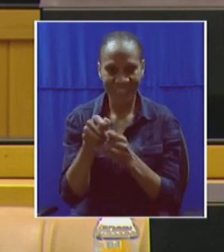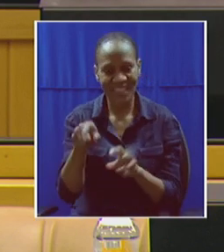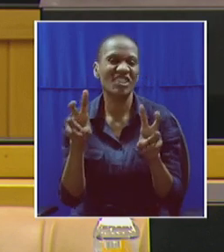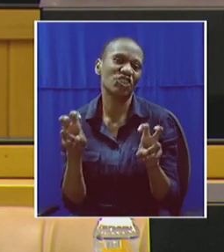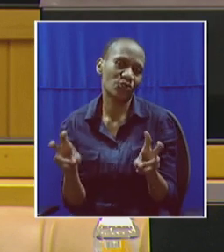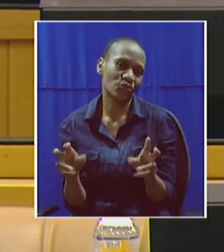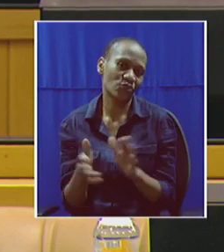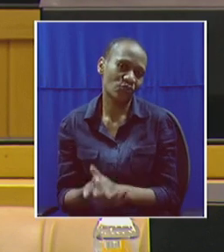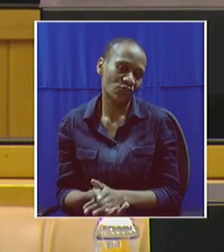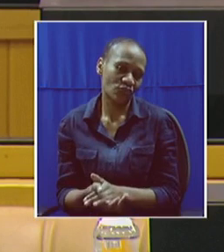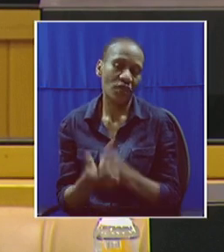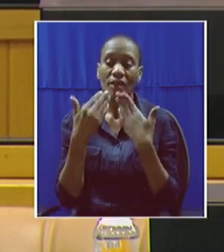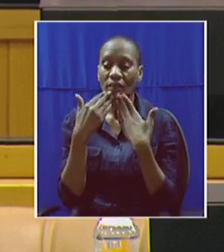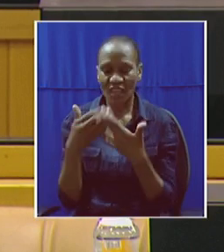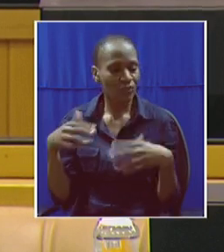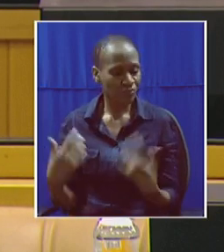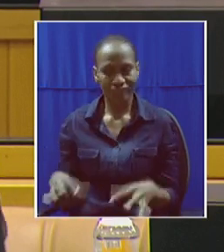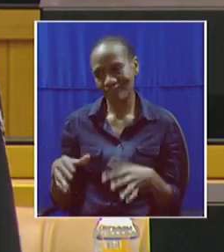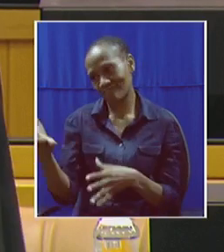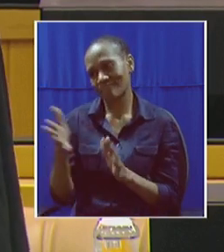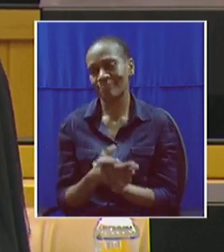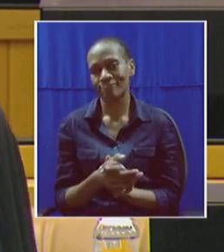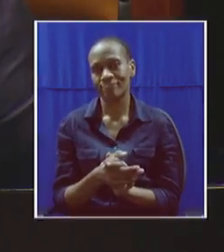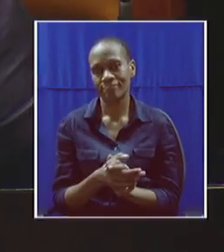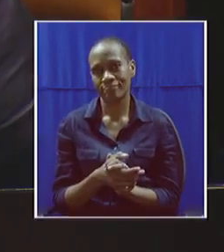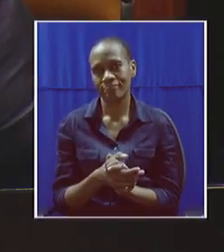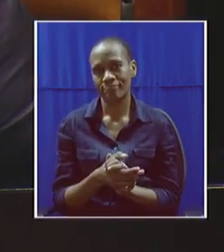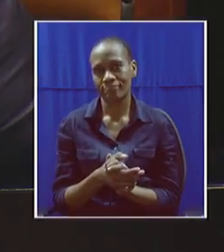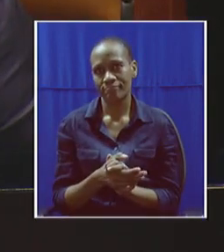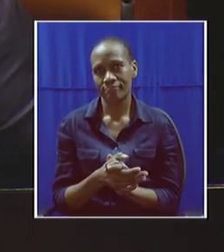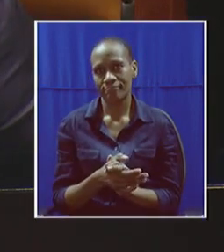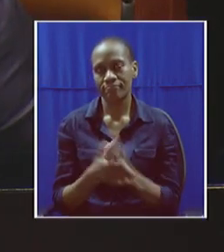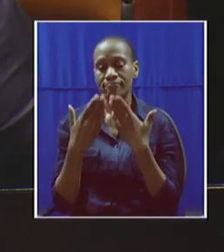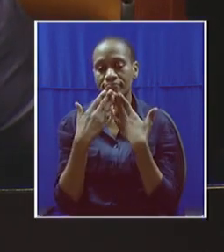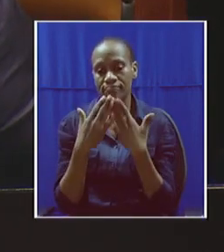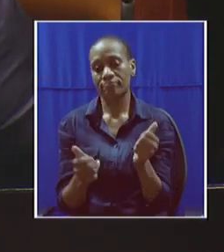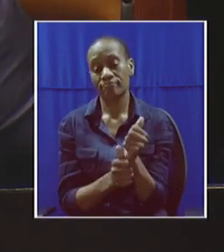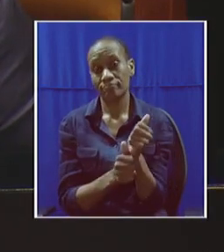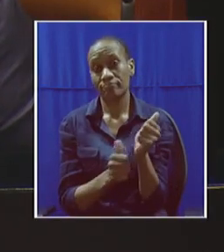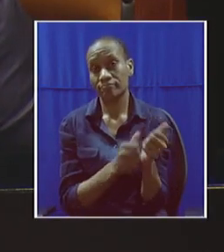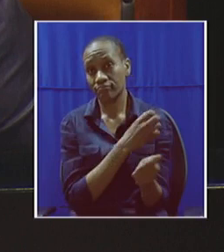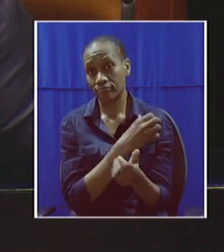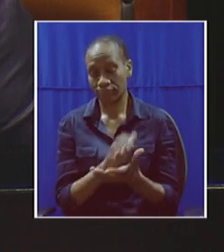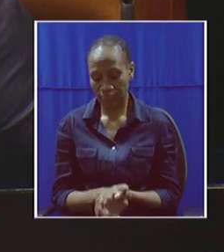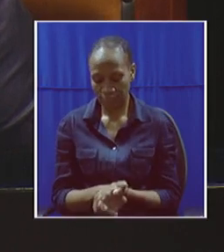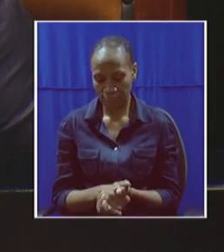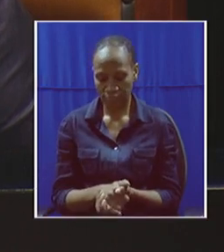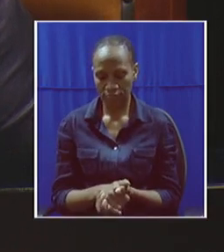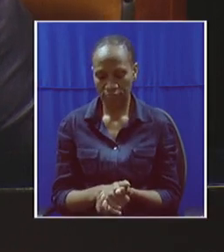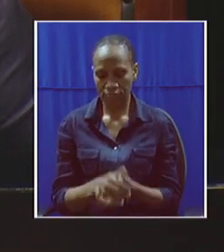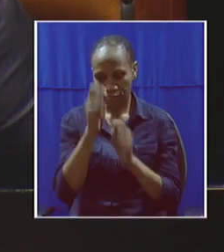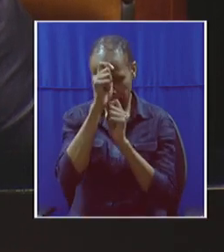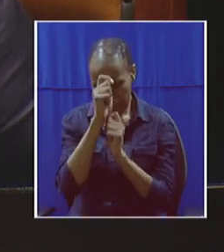in this respect thank you very much thank you honorable J